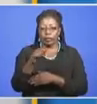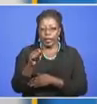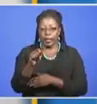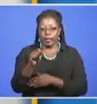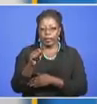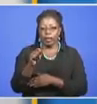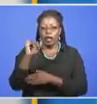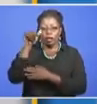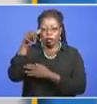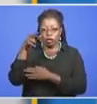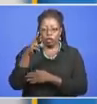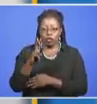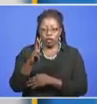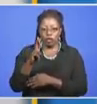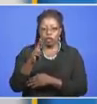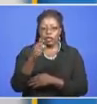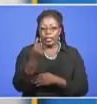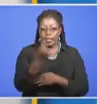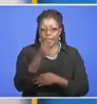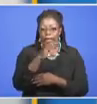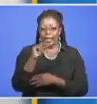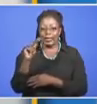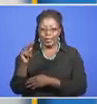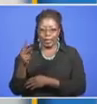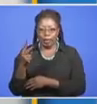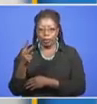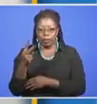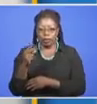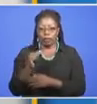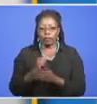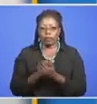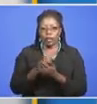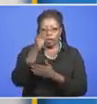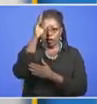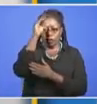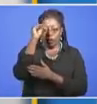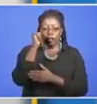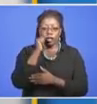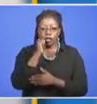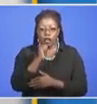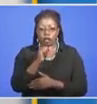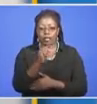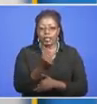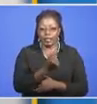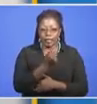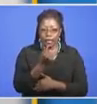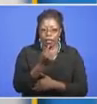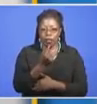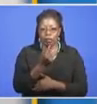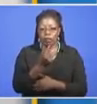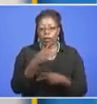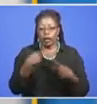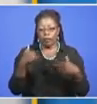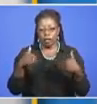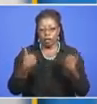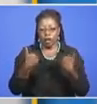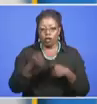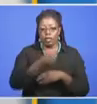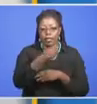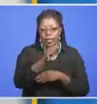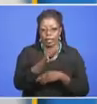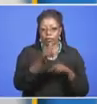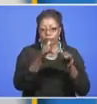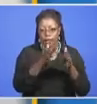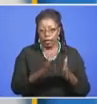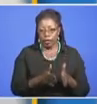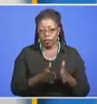ladies' junior vets singles and doubles, also mixed doubles. Additionally, boys and girls under 18 singles will be held for our younger tennis stars. The